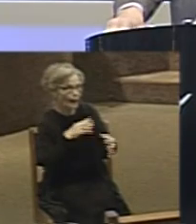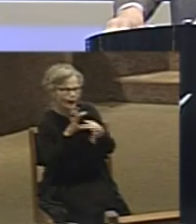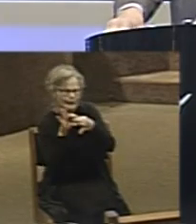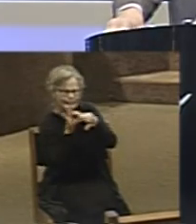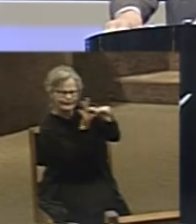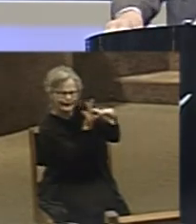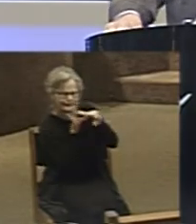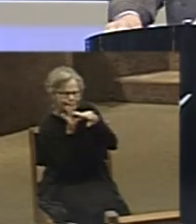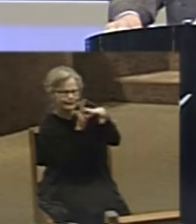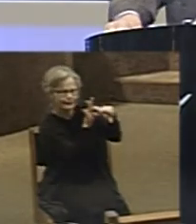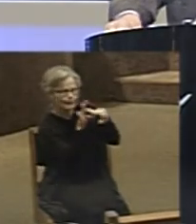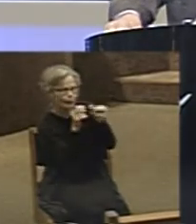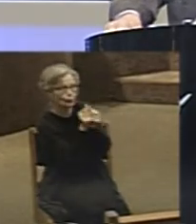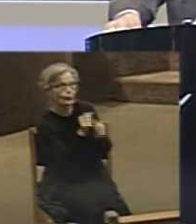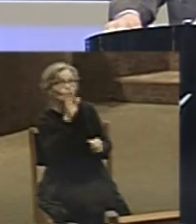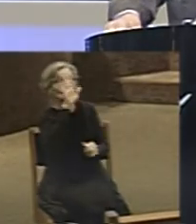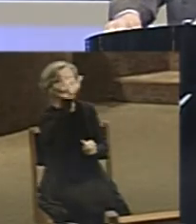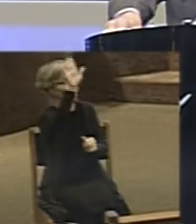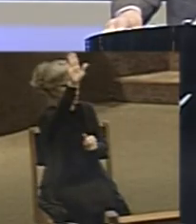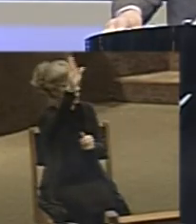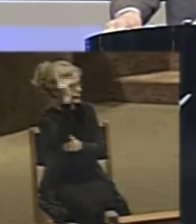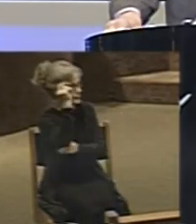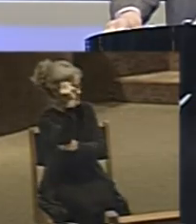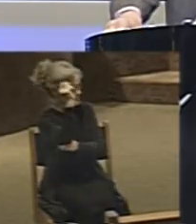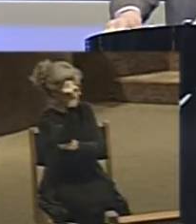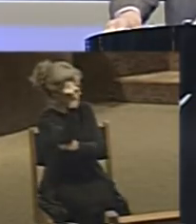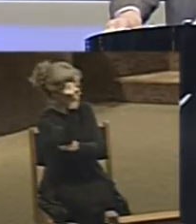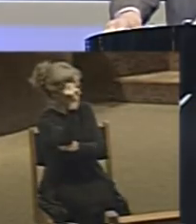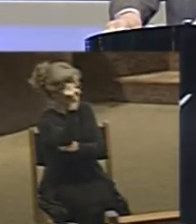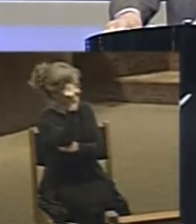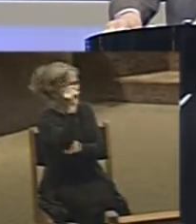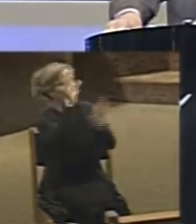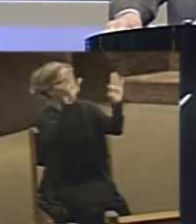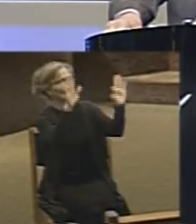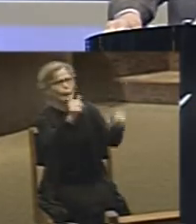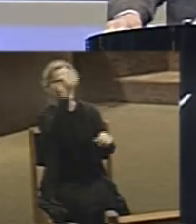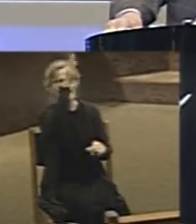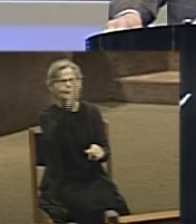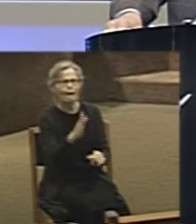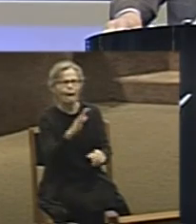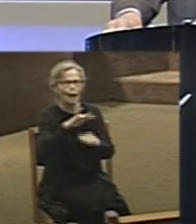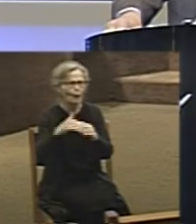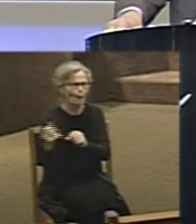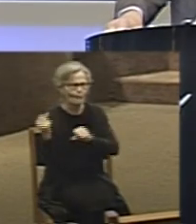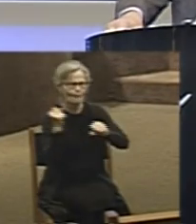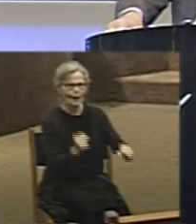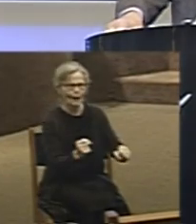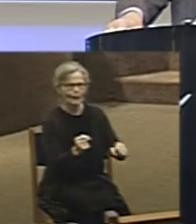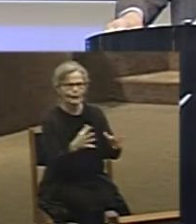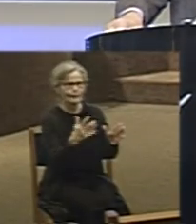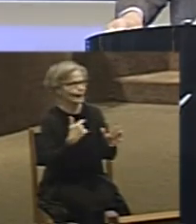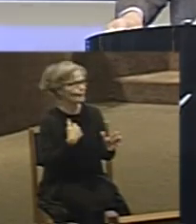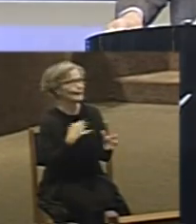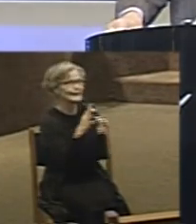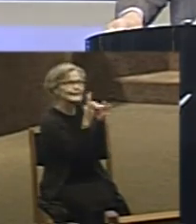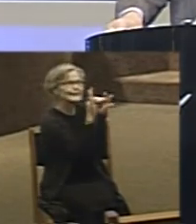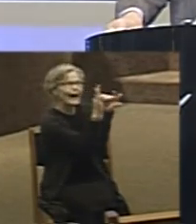thy testimonies. Great God Almighty, let me get stuck on your word.